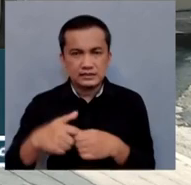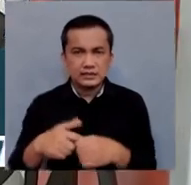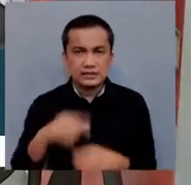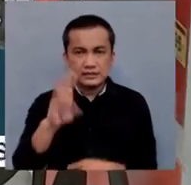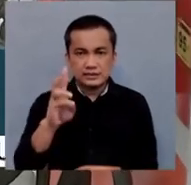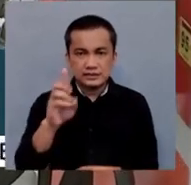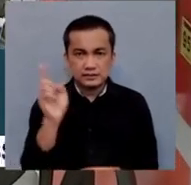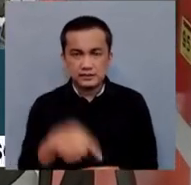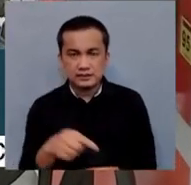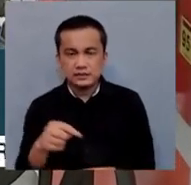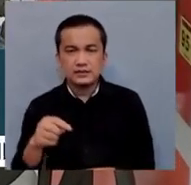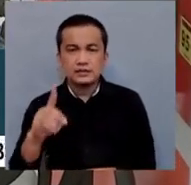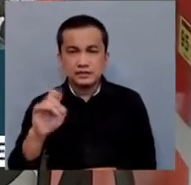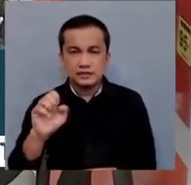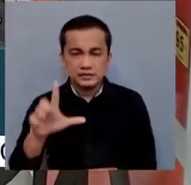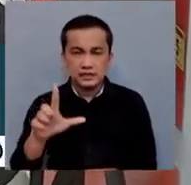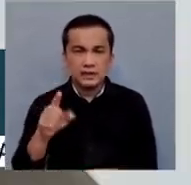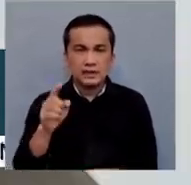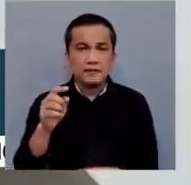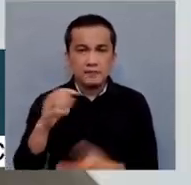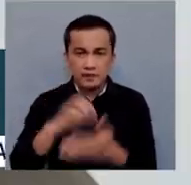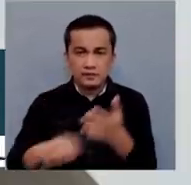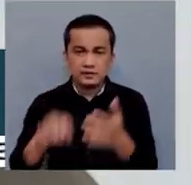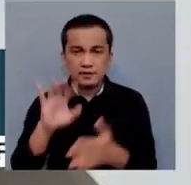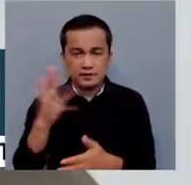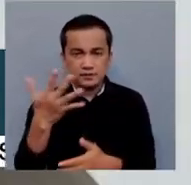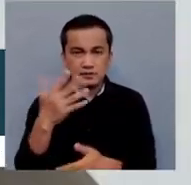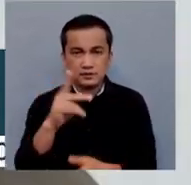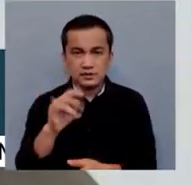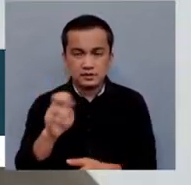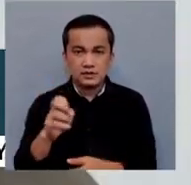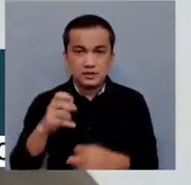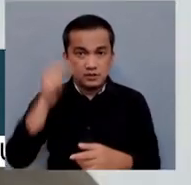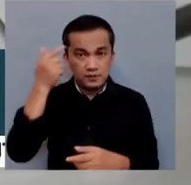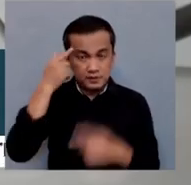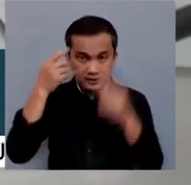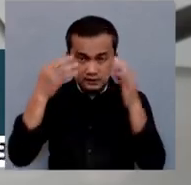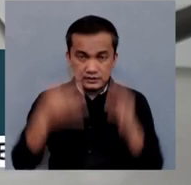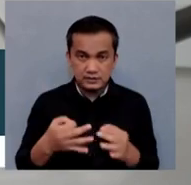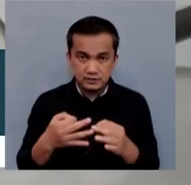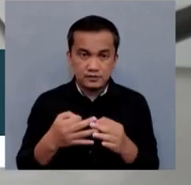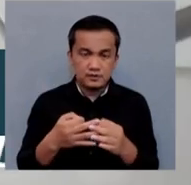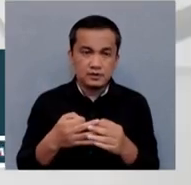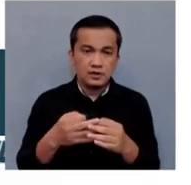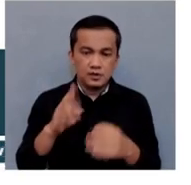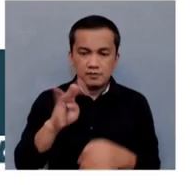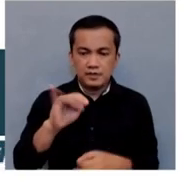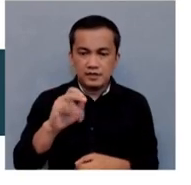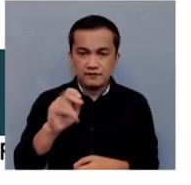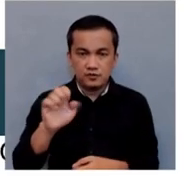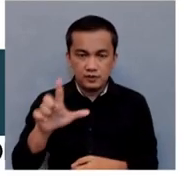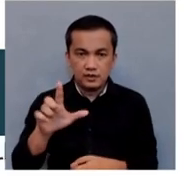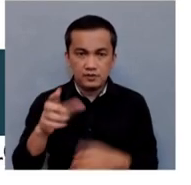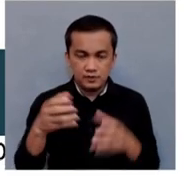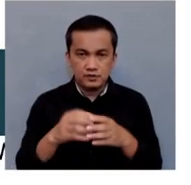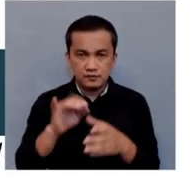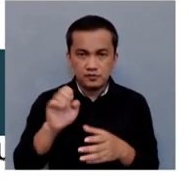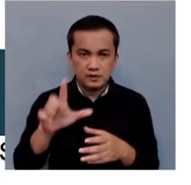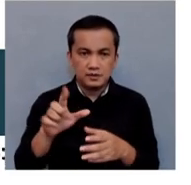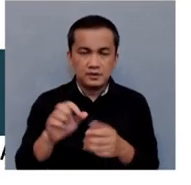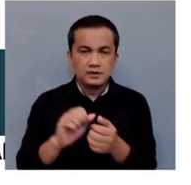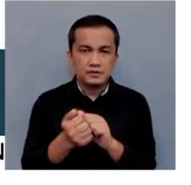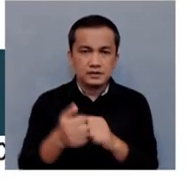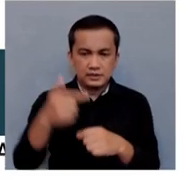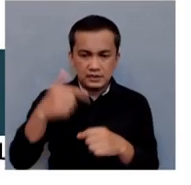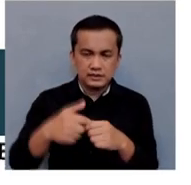5 pesos for kerosene. If government decides to suspend the biofuels component of fuel, gasoline will be cheaper by 3 to